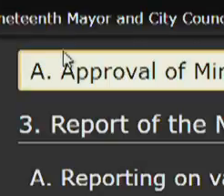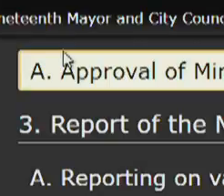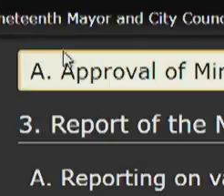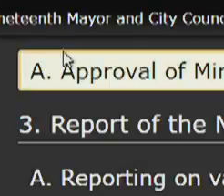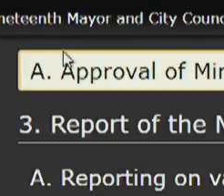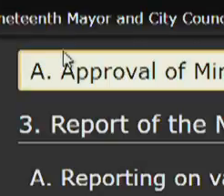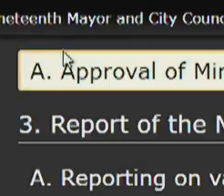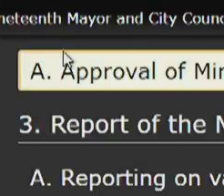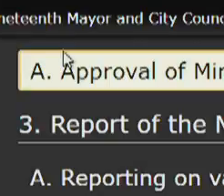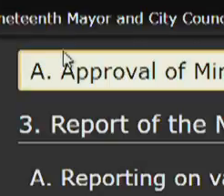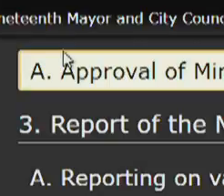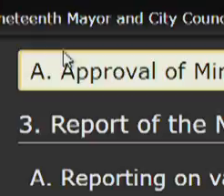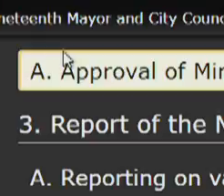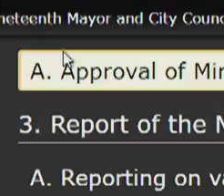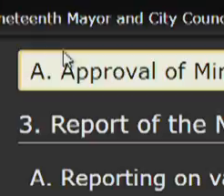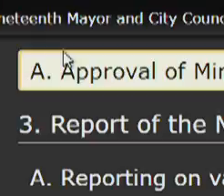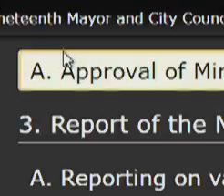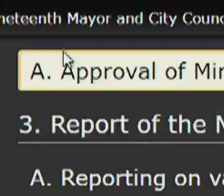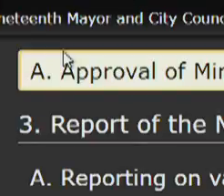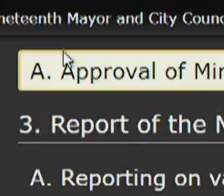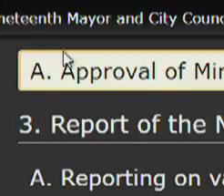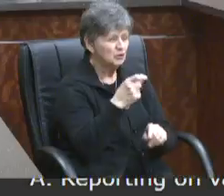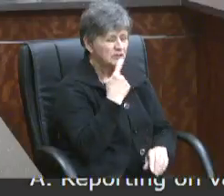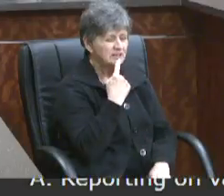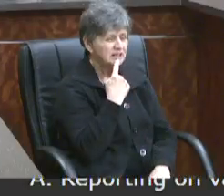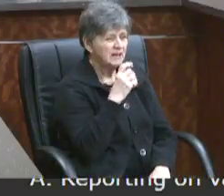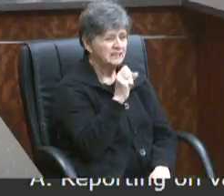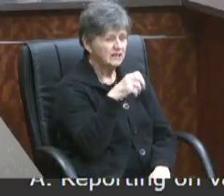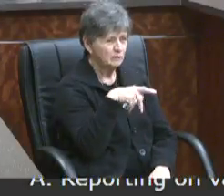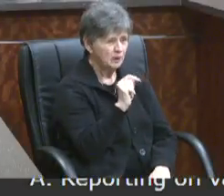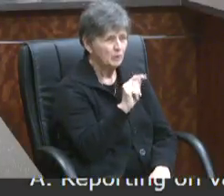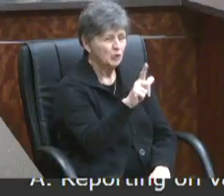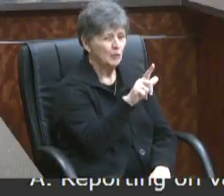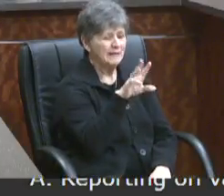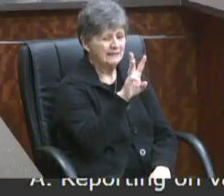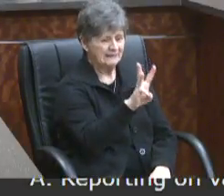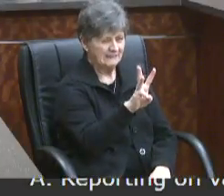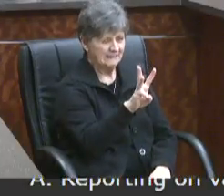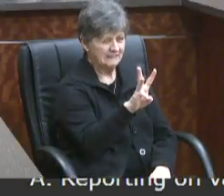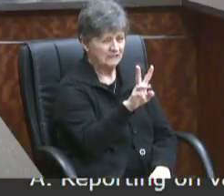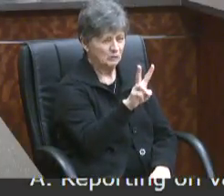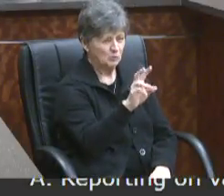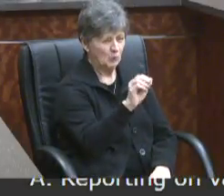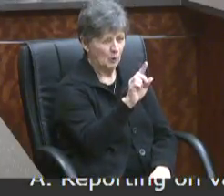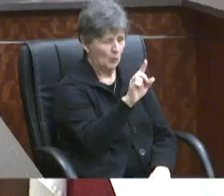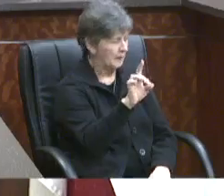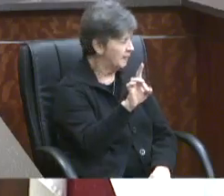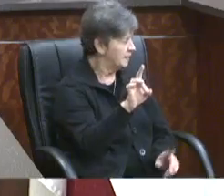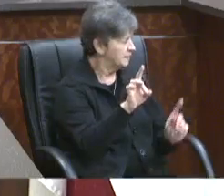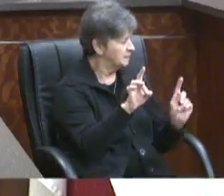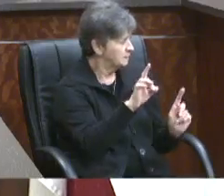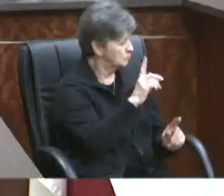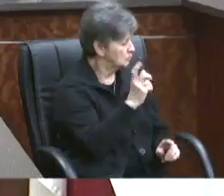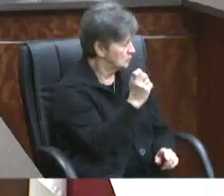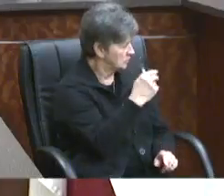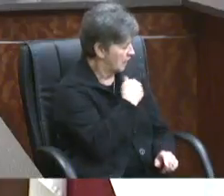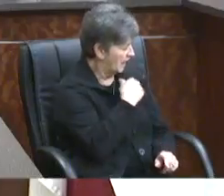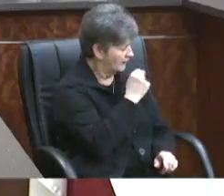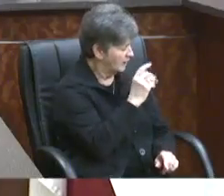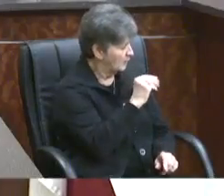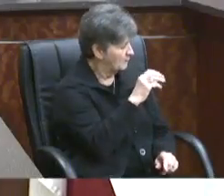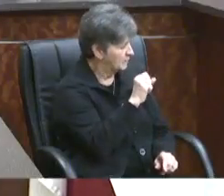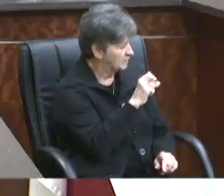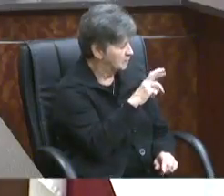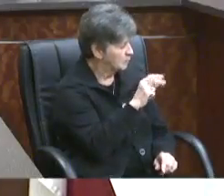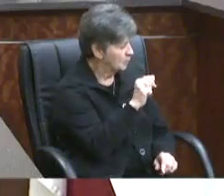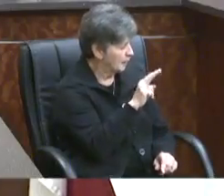they should reflect September 26th of 2018. You got that, Ms. Rau? I do, yes. Any other